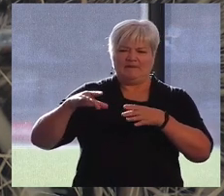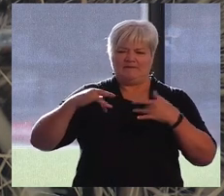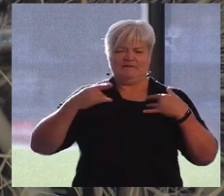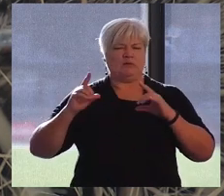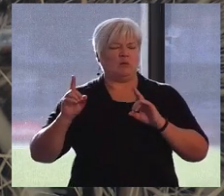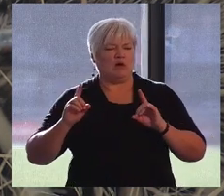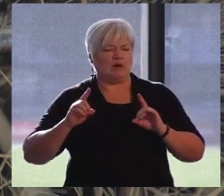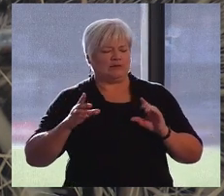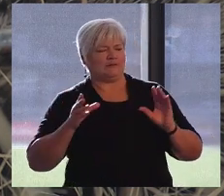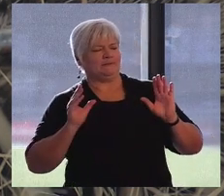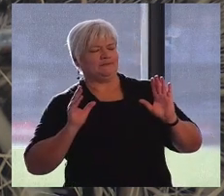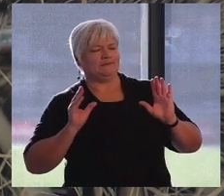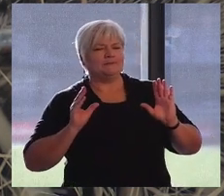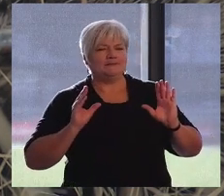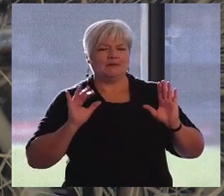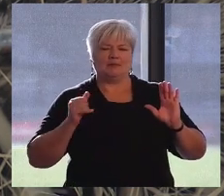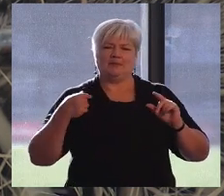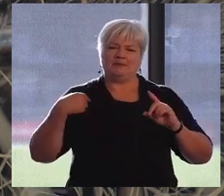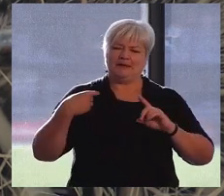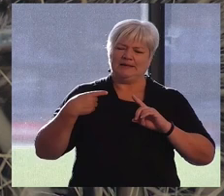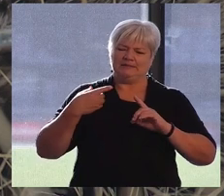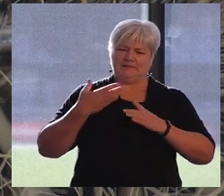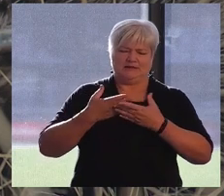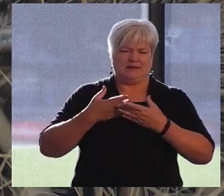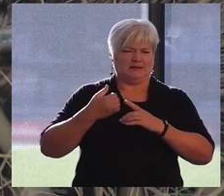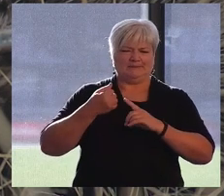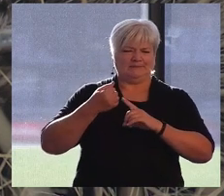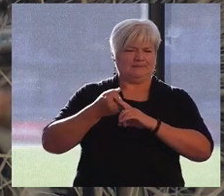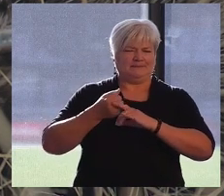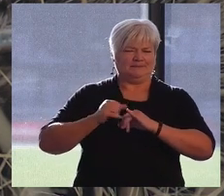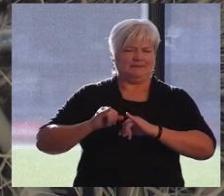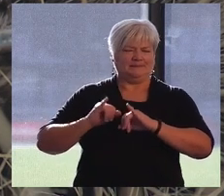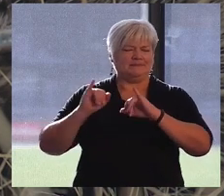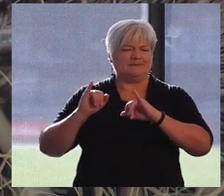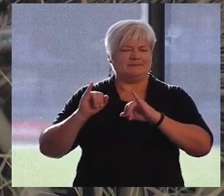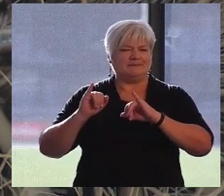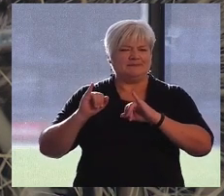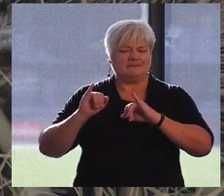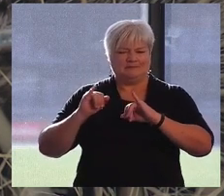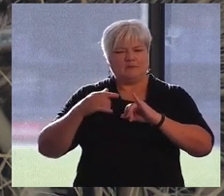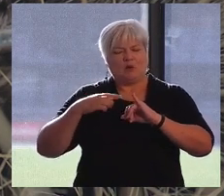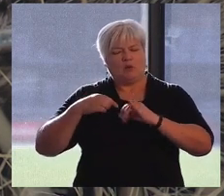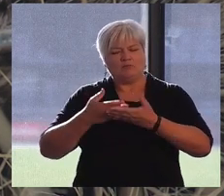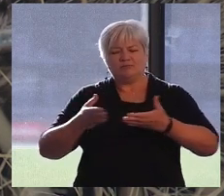of the things that I'd done actually probably doing more harm than good and not being a welcoming space to bring people